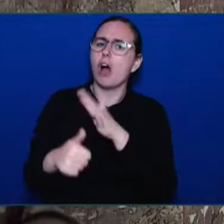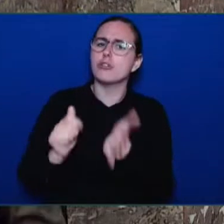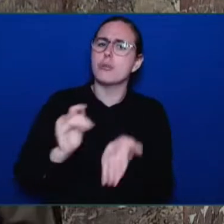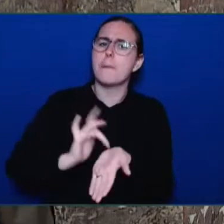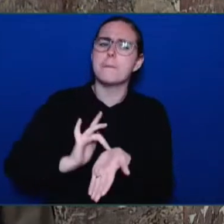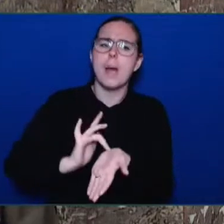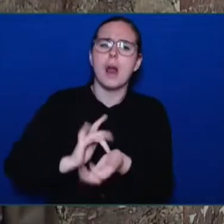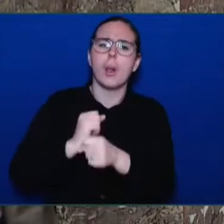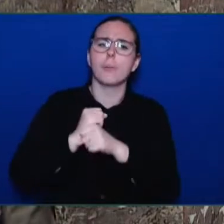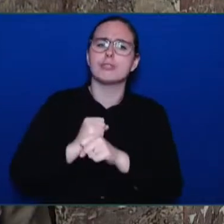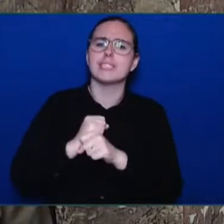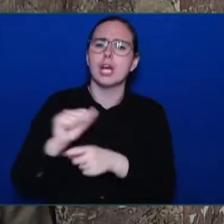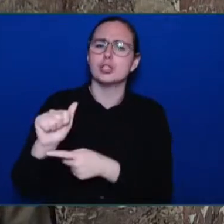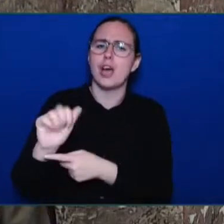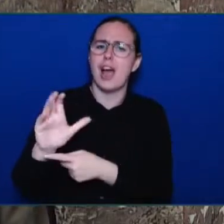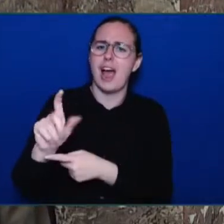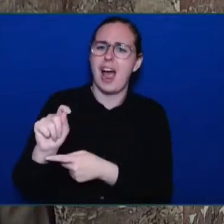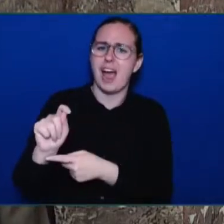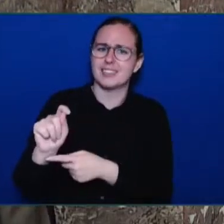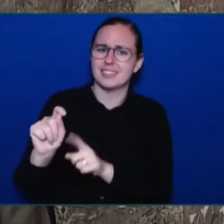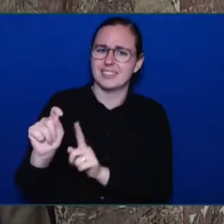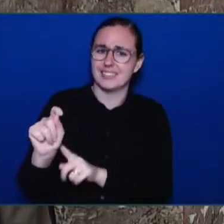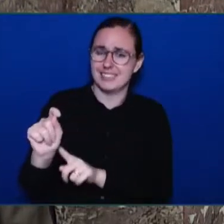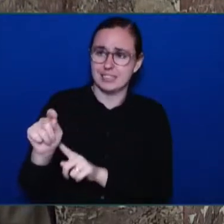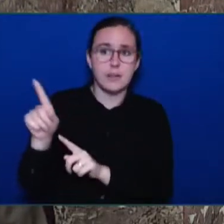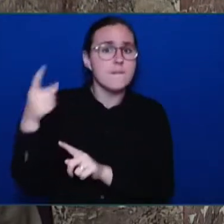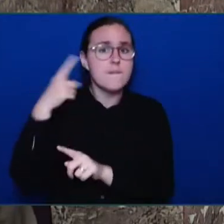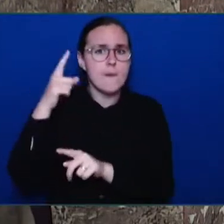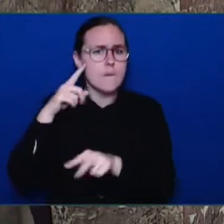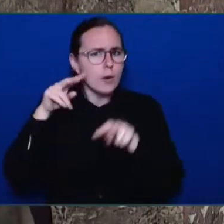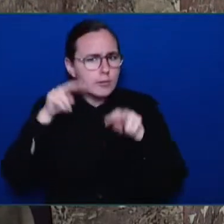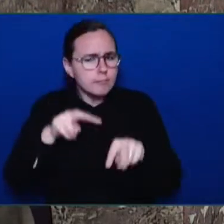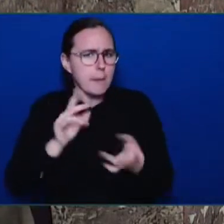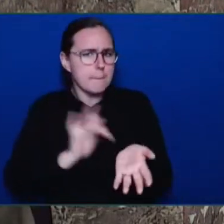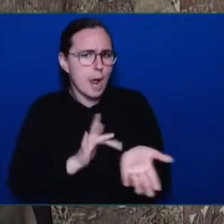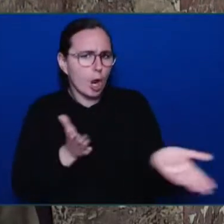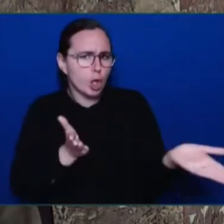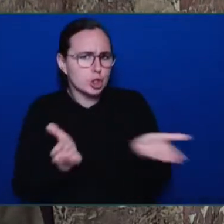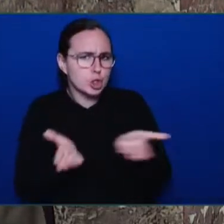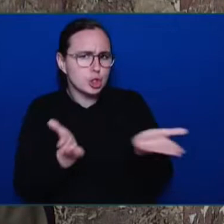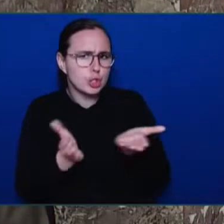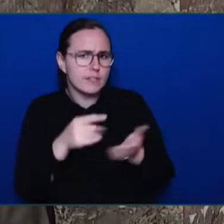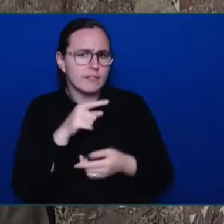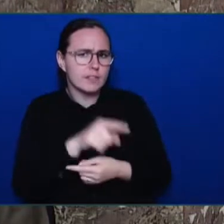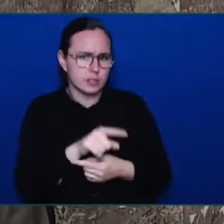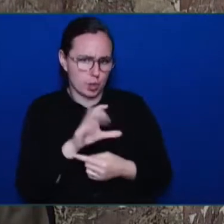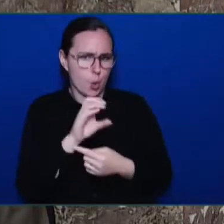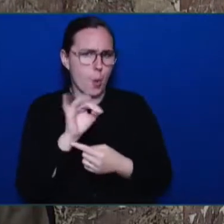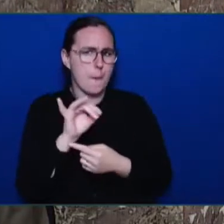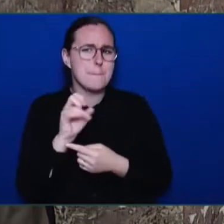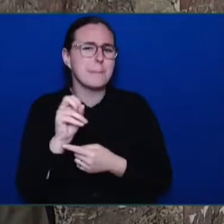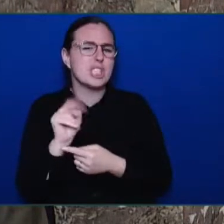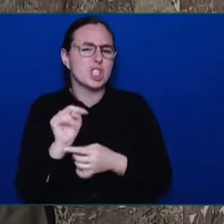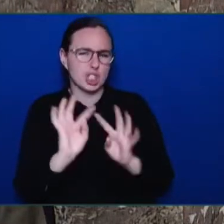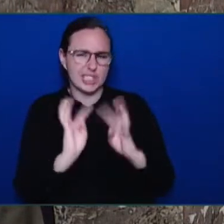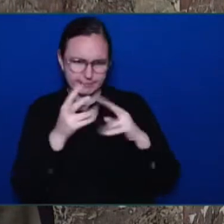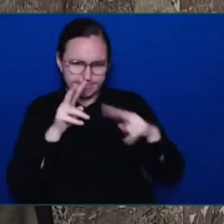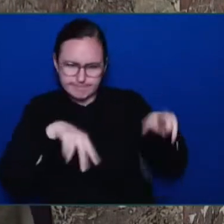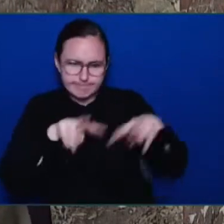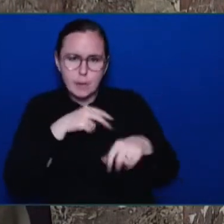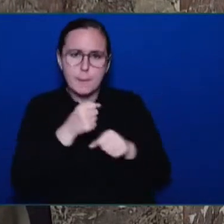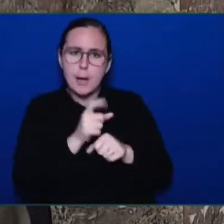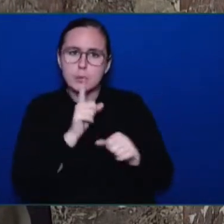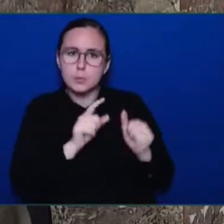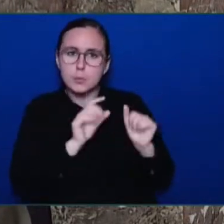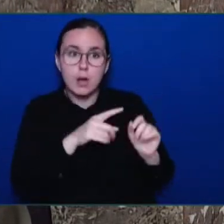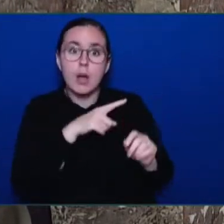they consistently take action, including cases in the members' riding, on that basis. They are going to be taking action. They have the authority,